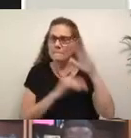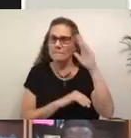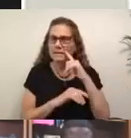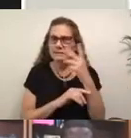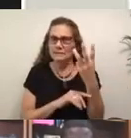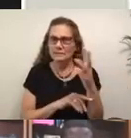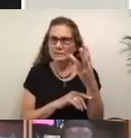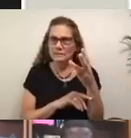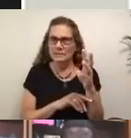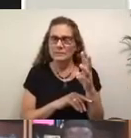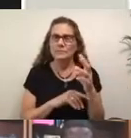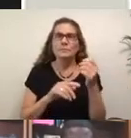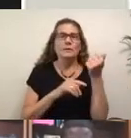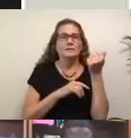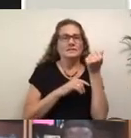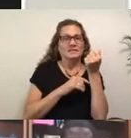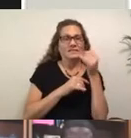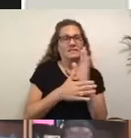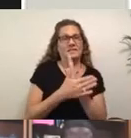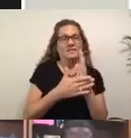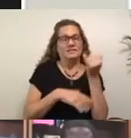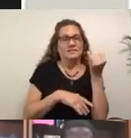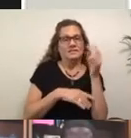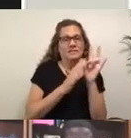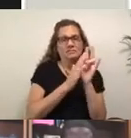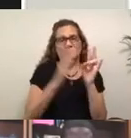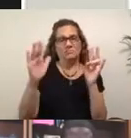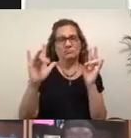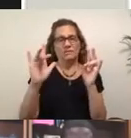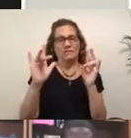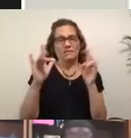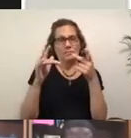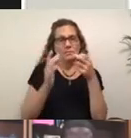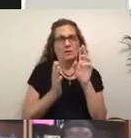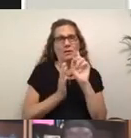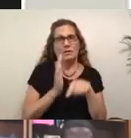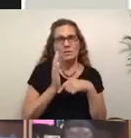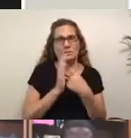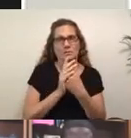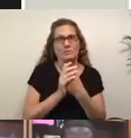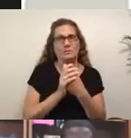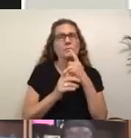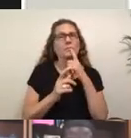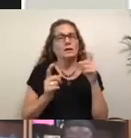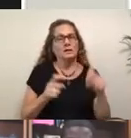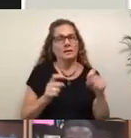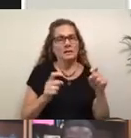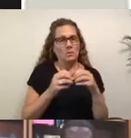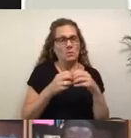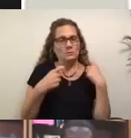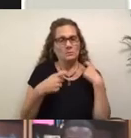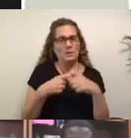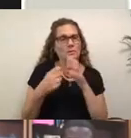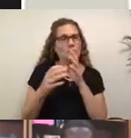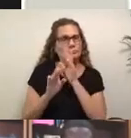an hour. Bilingual Spanish speakers are also needed. If you want to join the work to stop the spread of COVID-19 in your